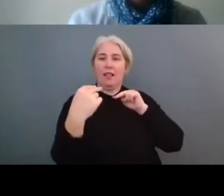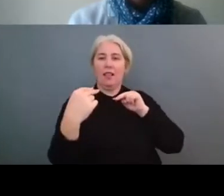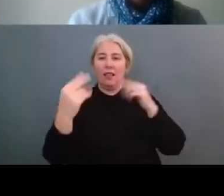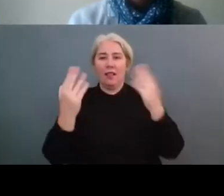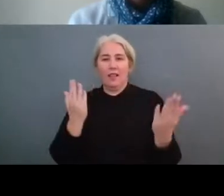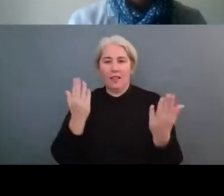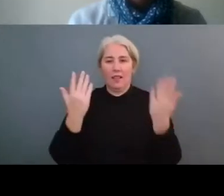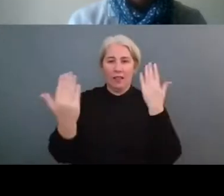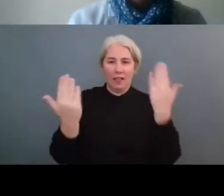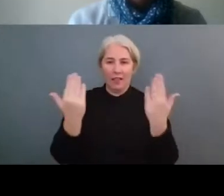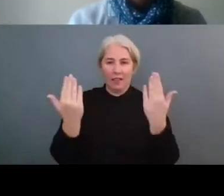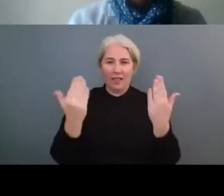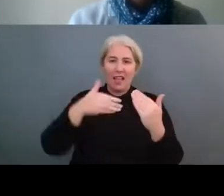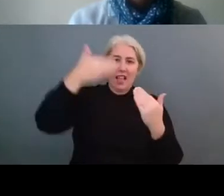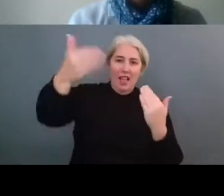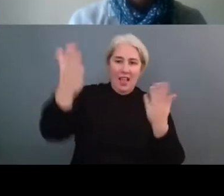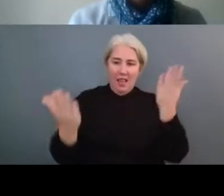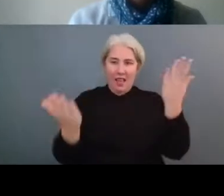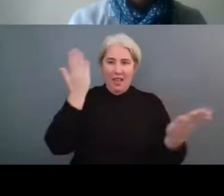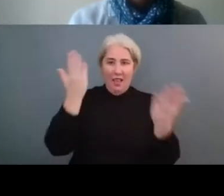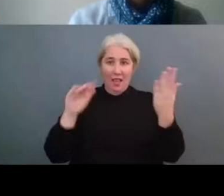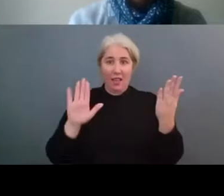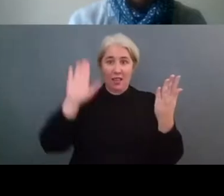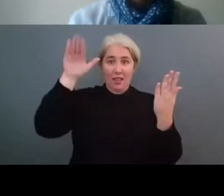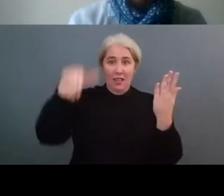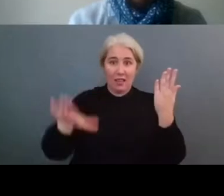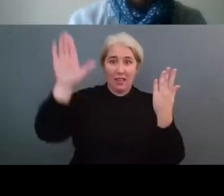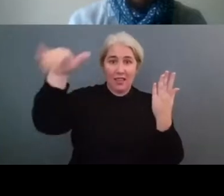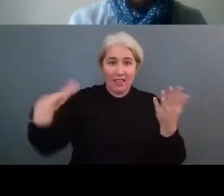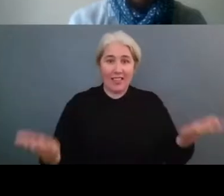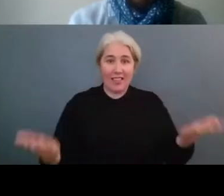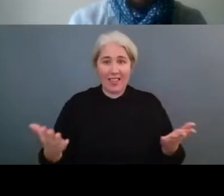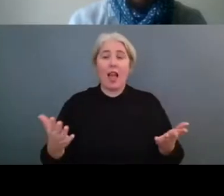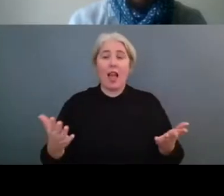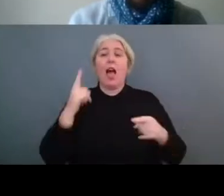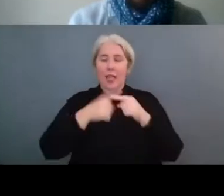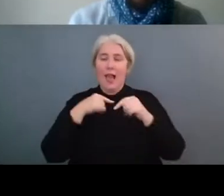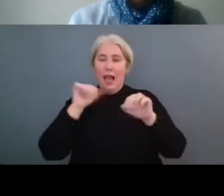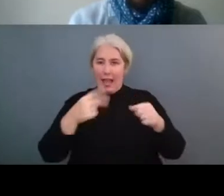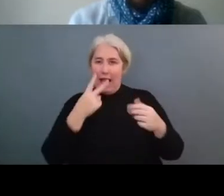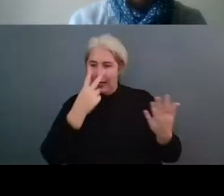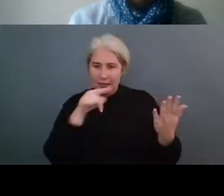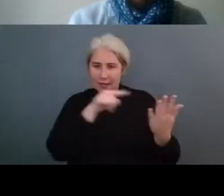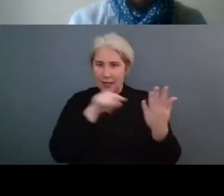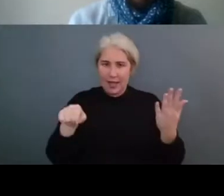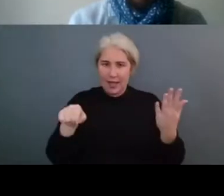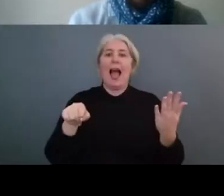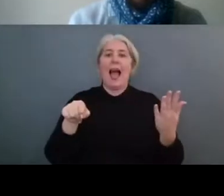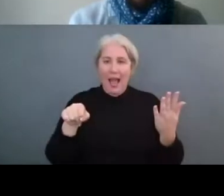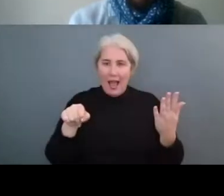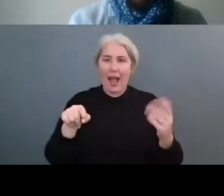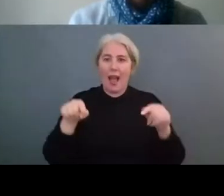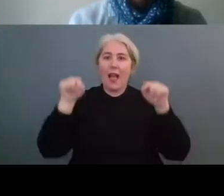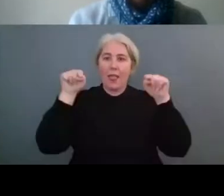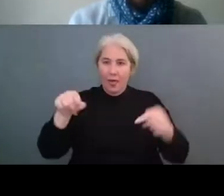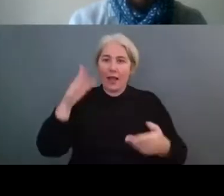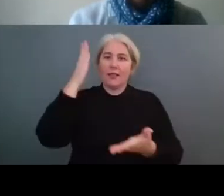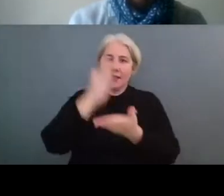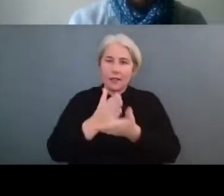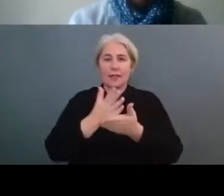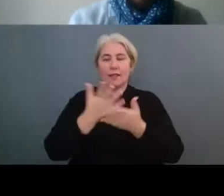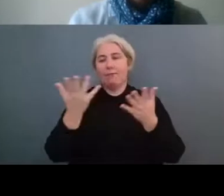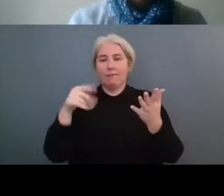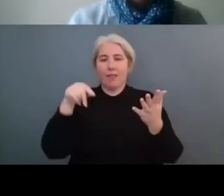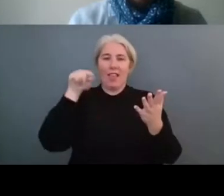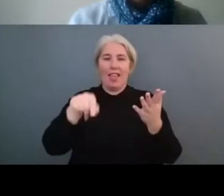we can actually, with some knowledge, to say what do you have to do in terms of the claim that it is a climate neutral app